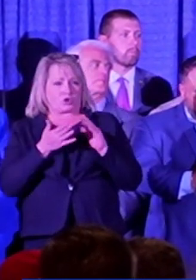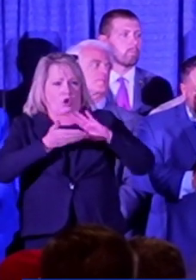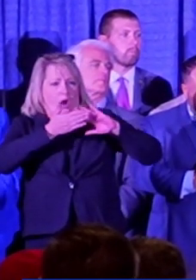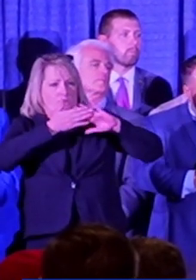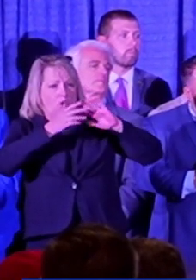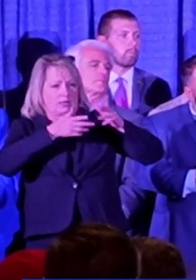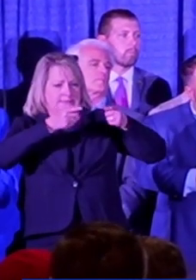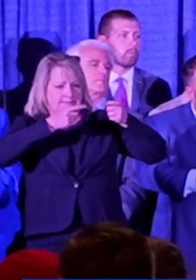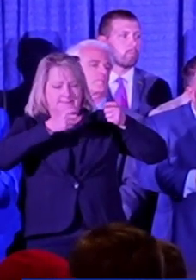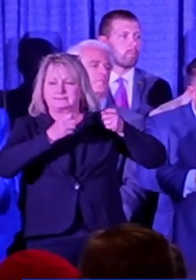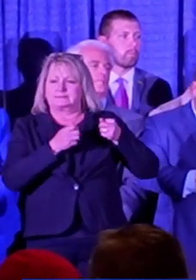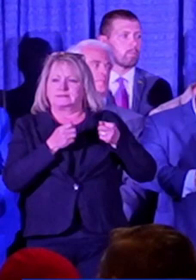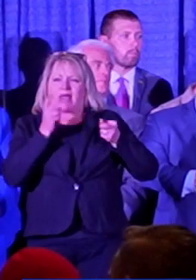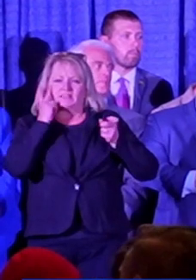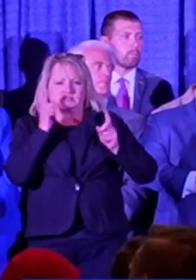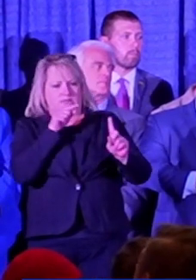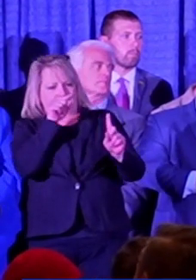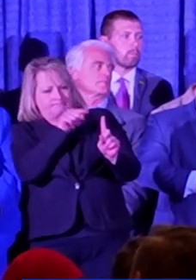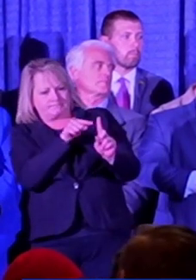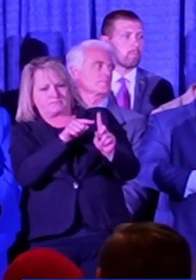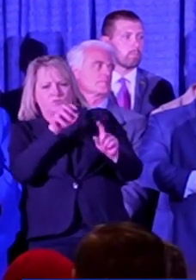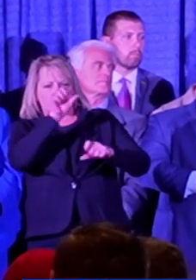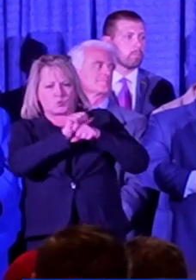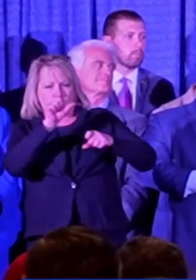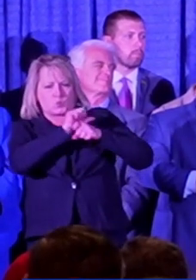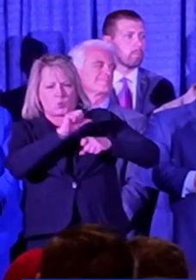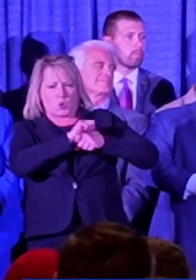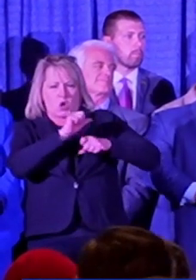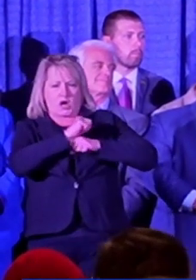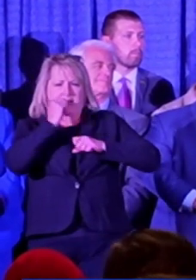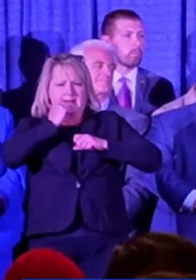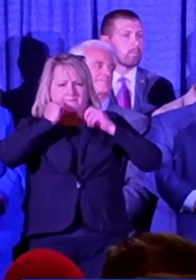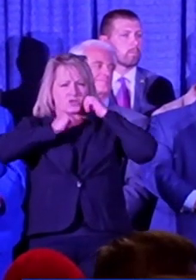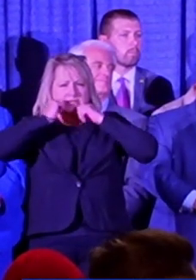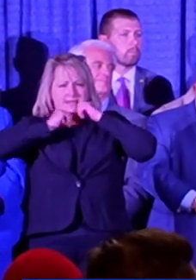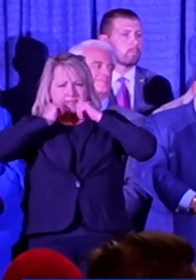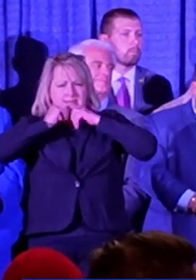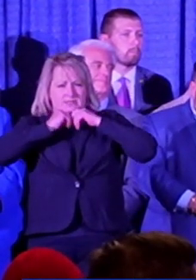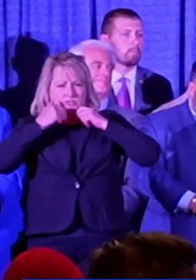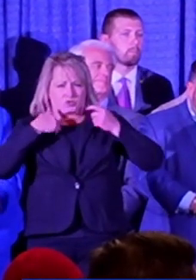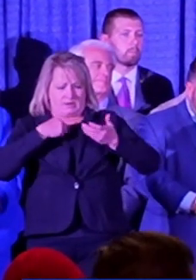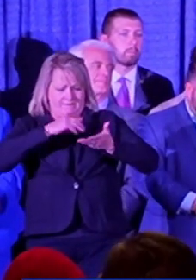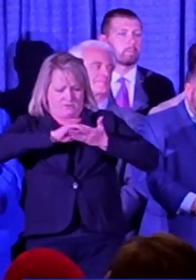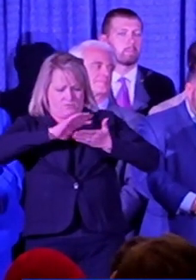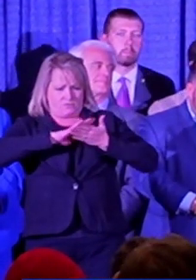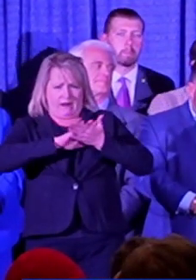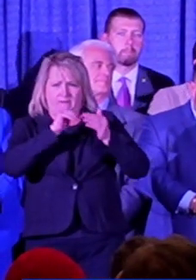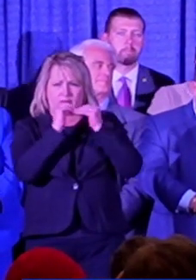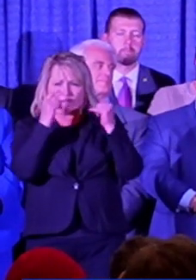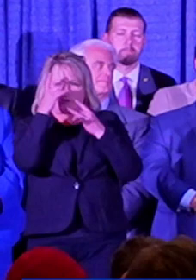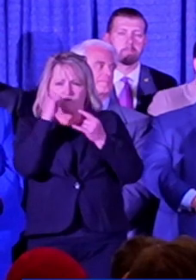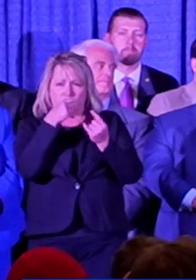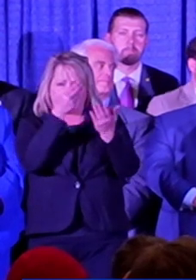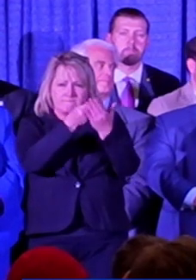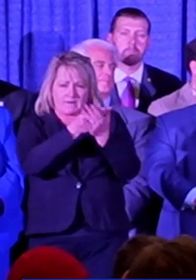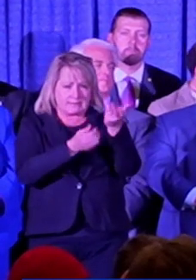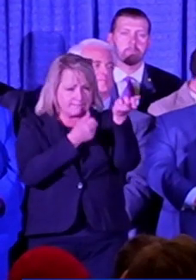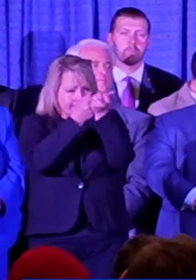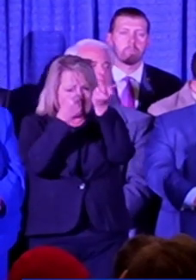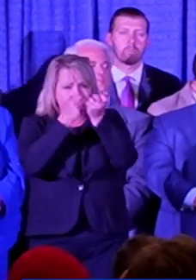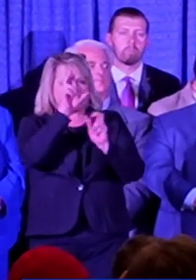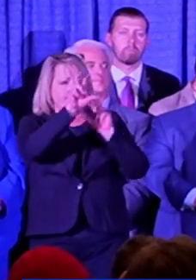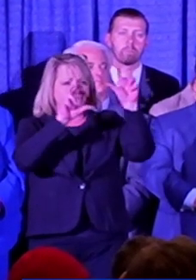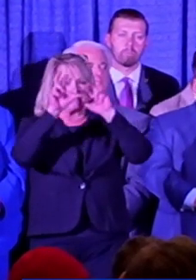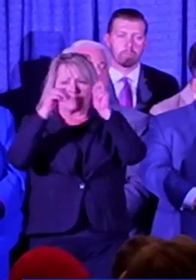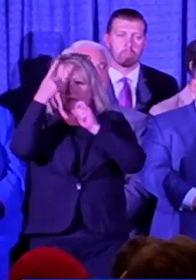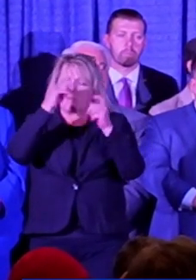experience. I've seen her work day in and day out to deliver record level of funding at every level. Record level